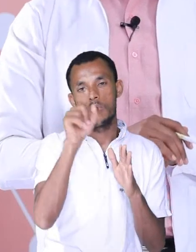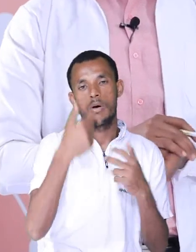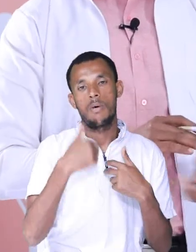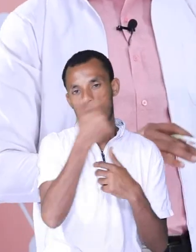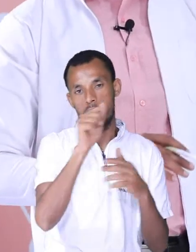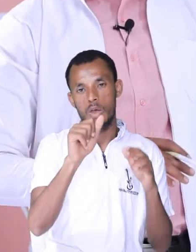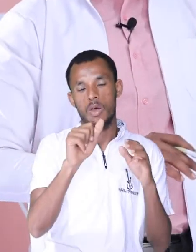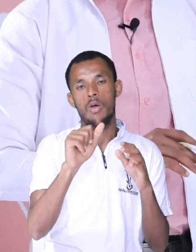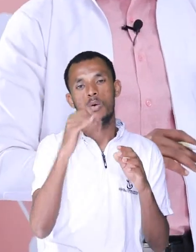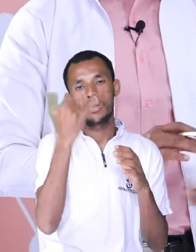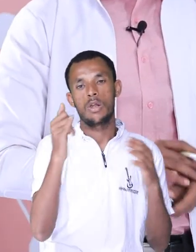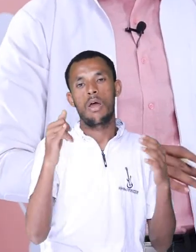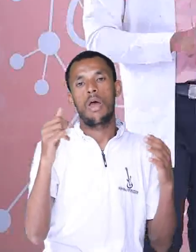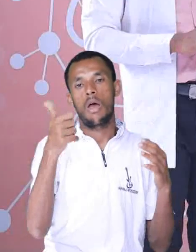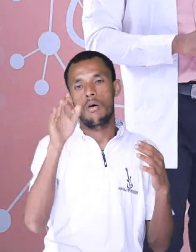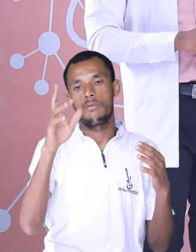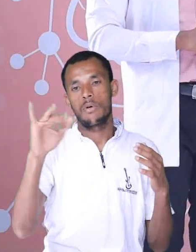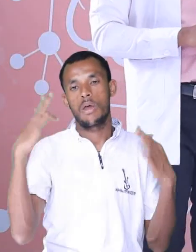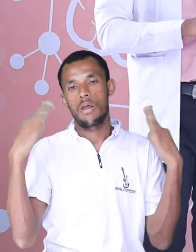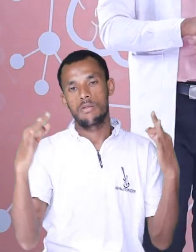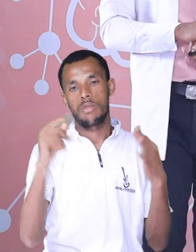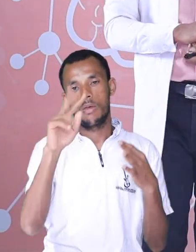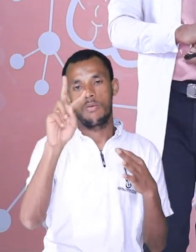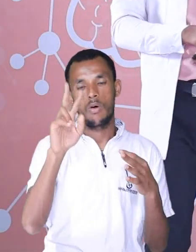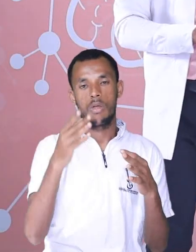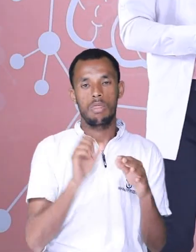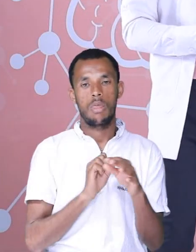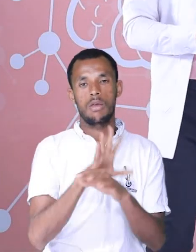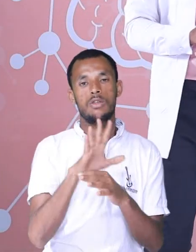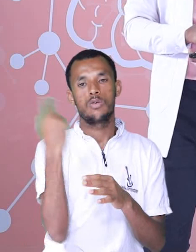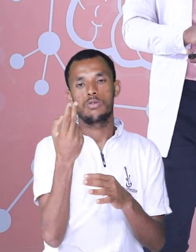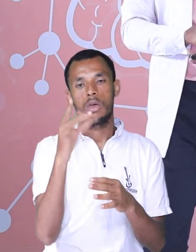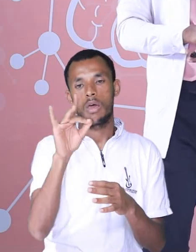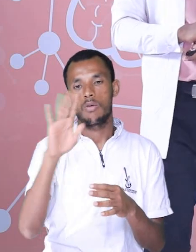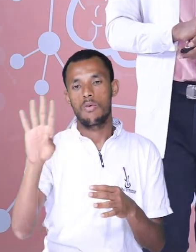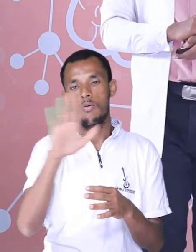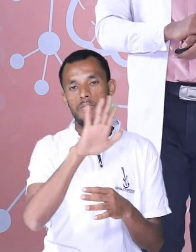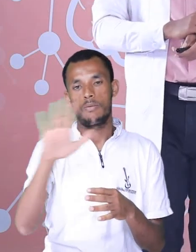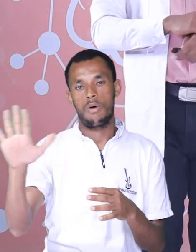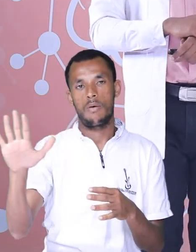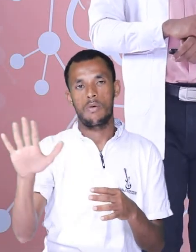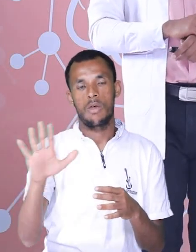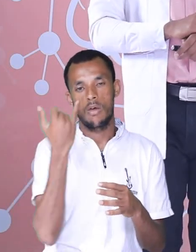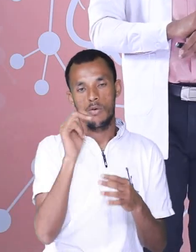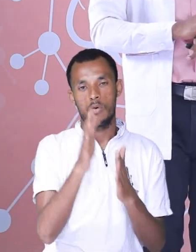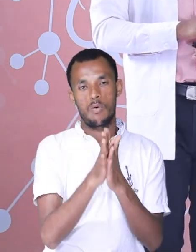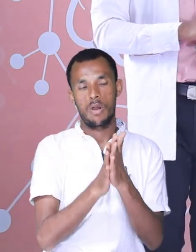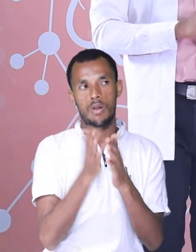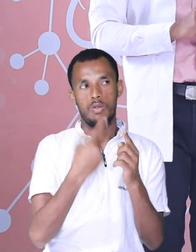question, you can use Afriel's TV or you can text using 8455. If you need